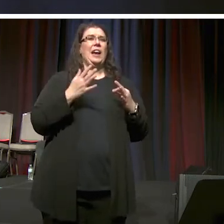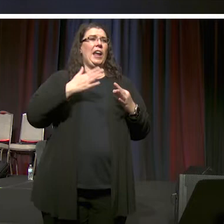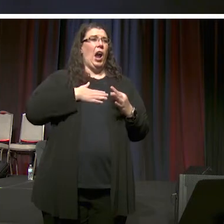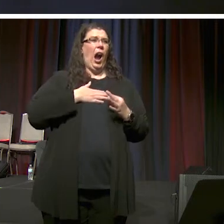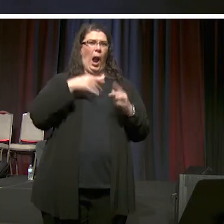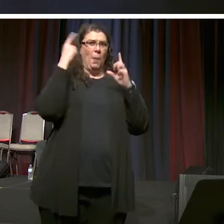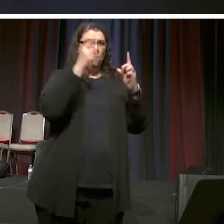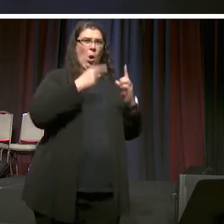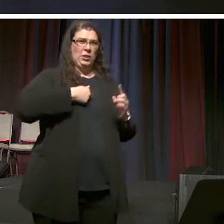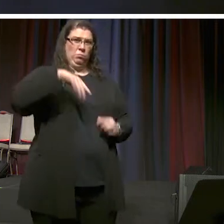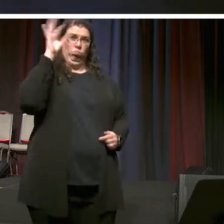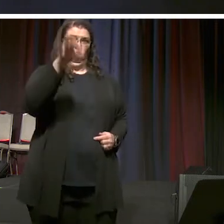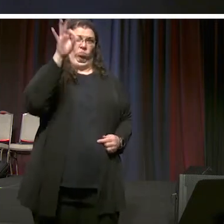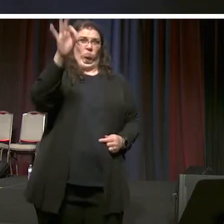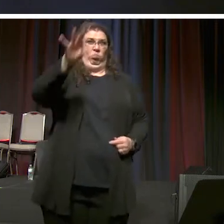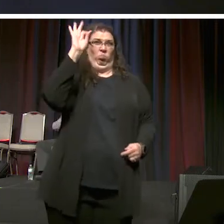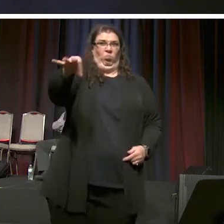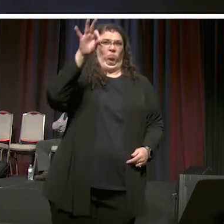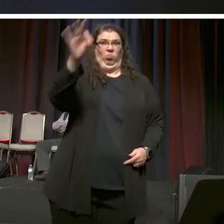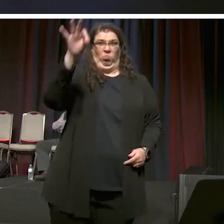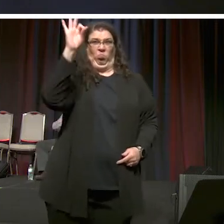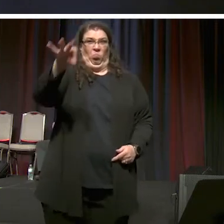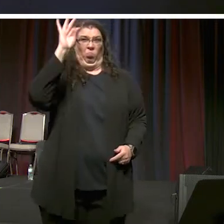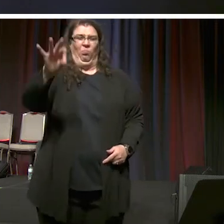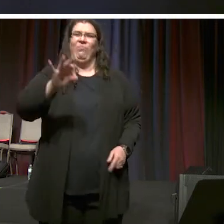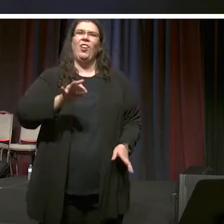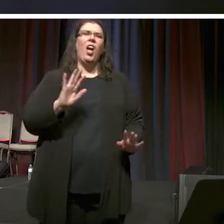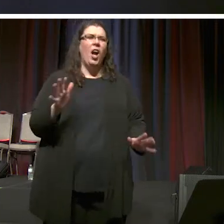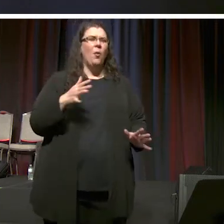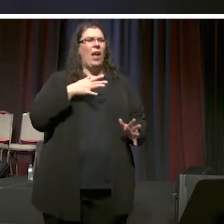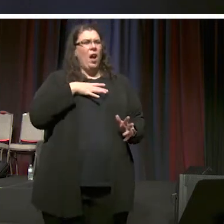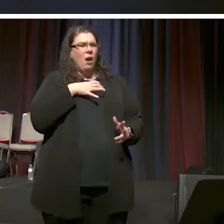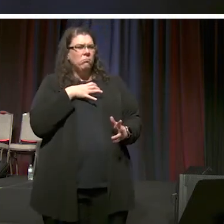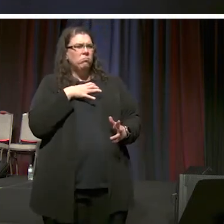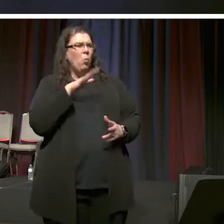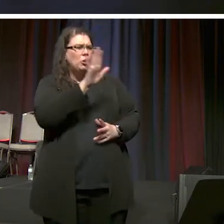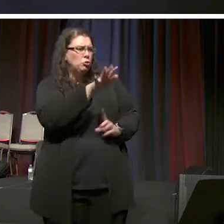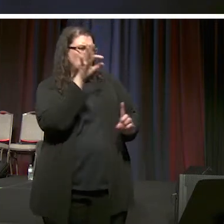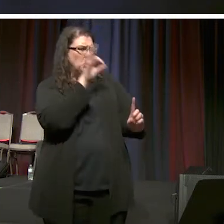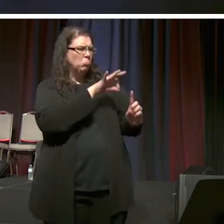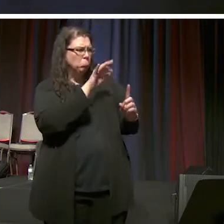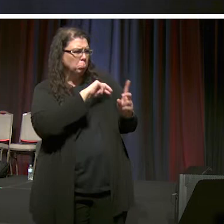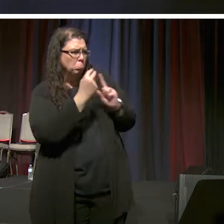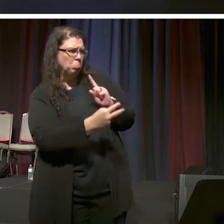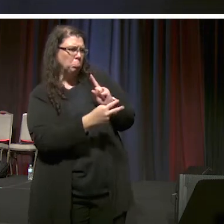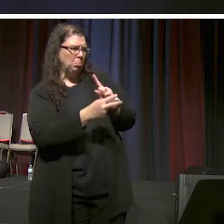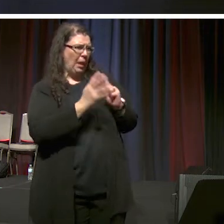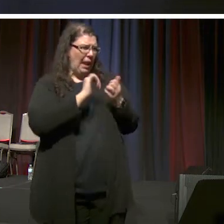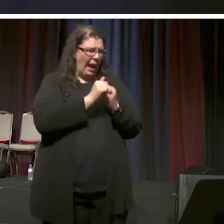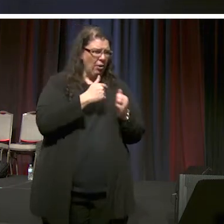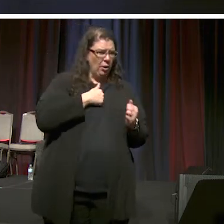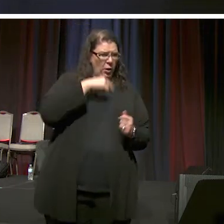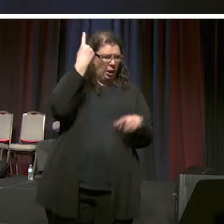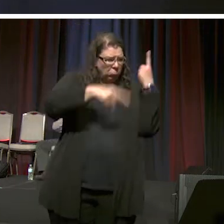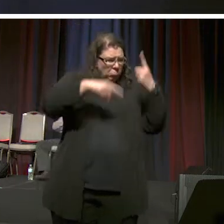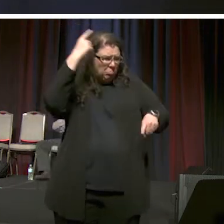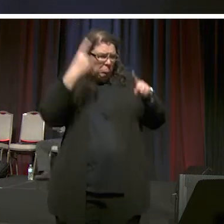we listened to each other, tried to understand where you are and how can we come to a common area of amicable